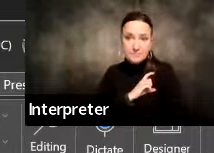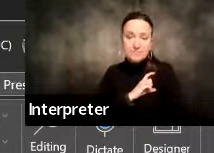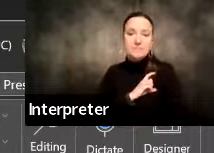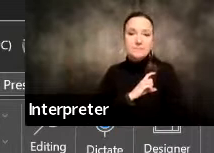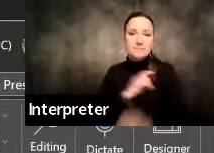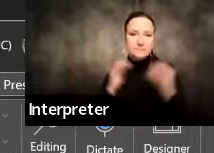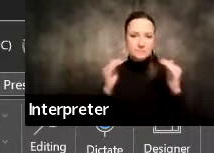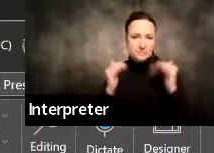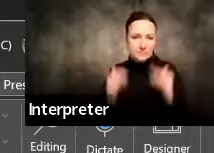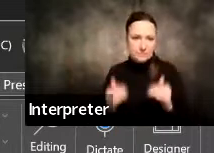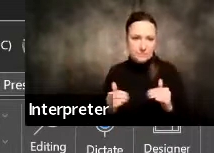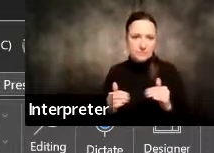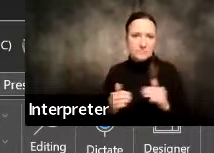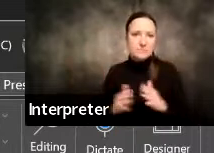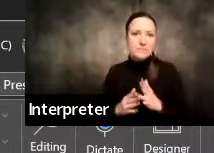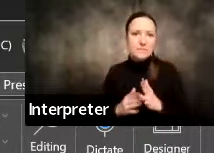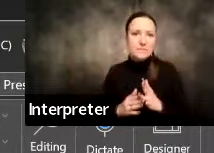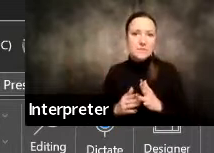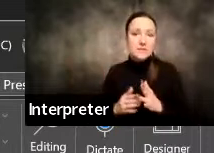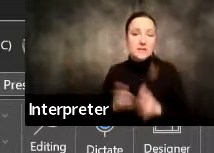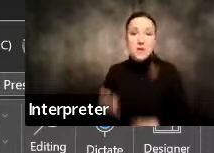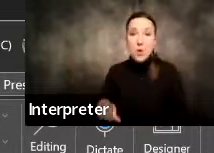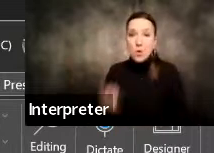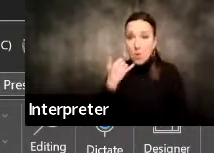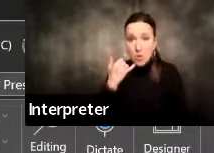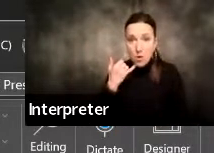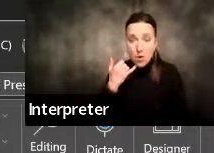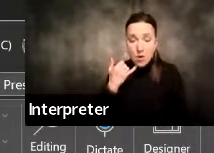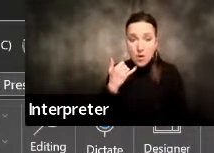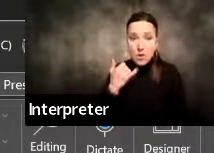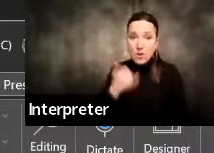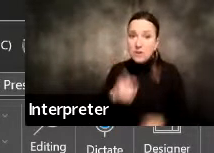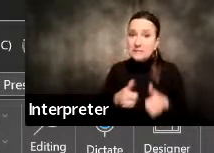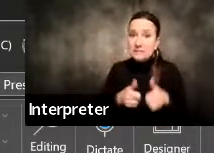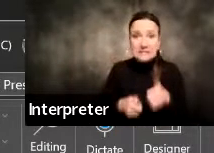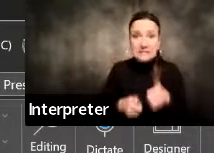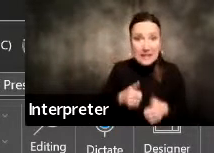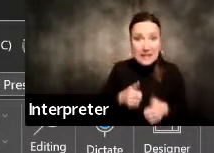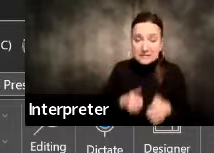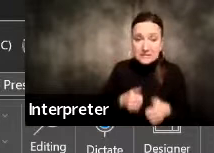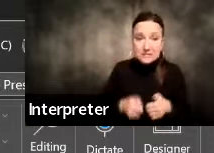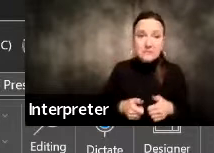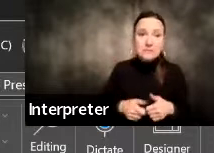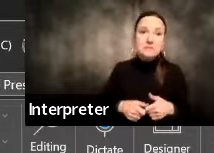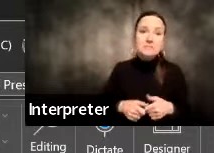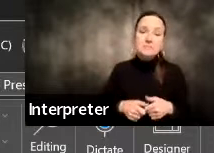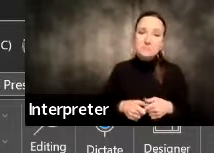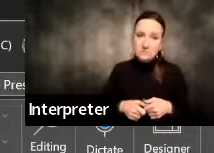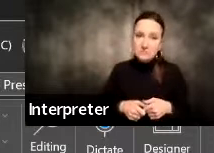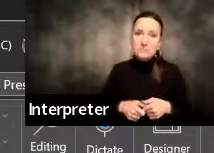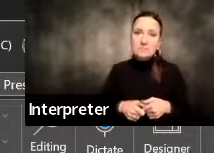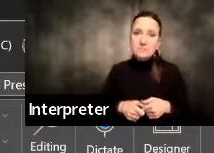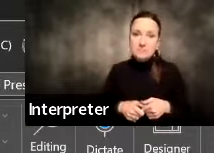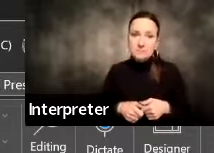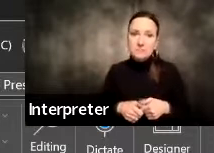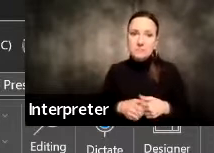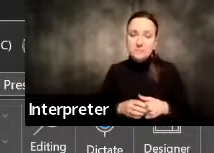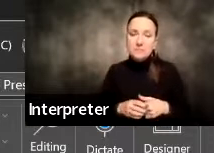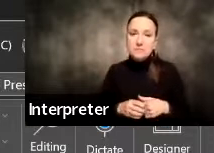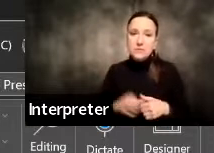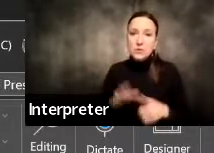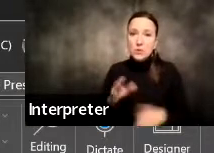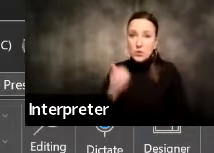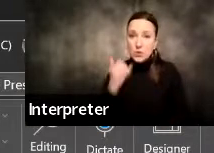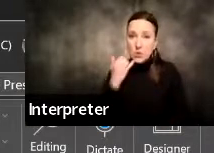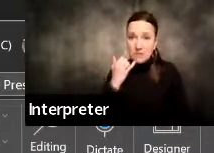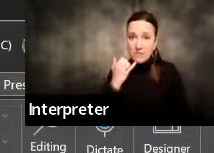And as I said, you call if you can, but text if you can't. And you have to have that in your cell phone, enabled